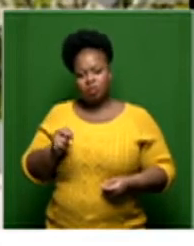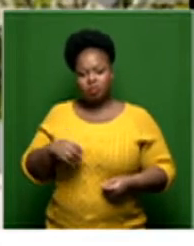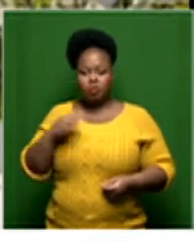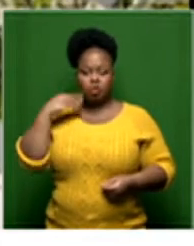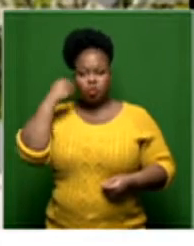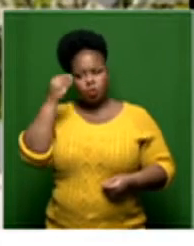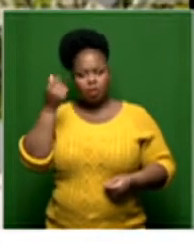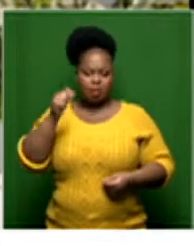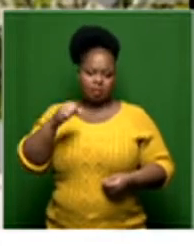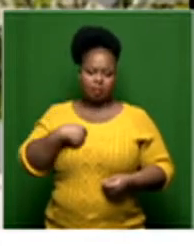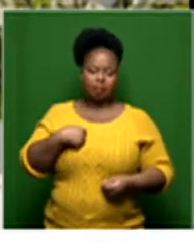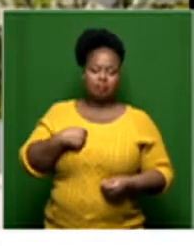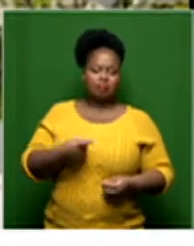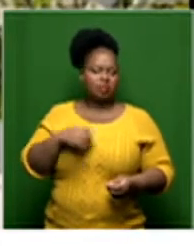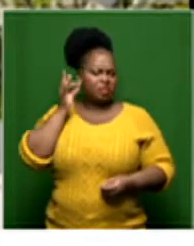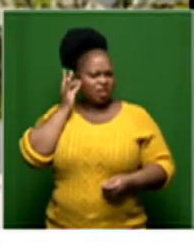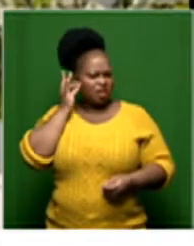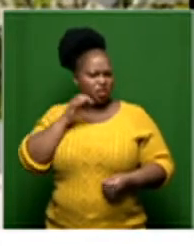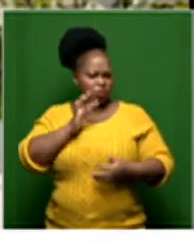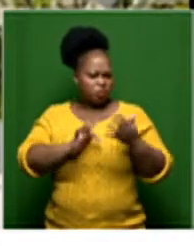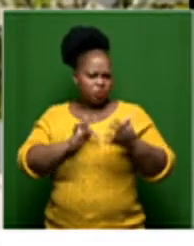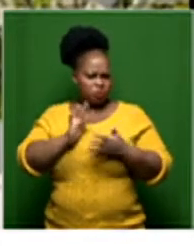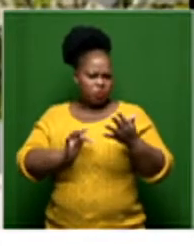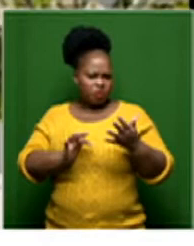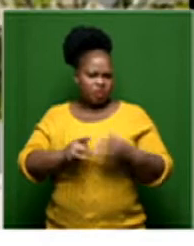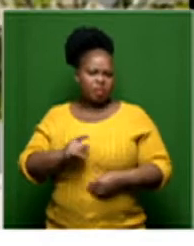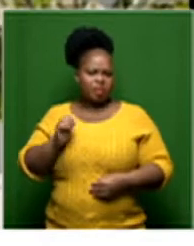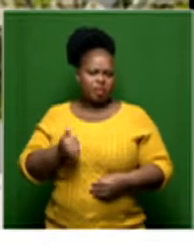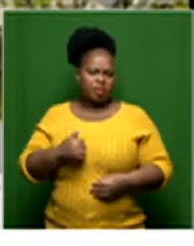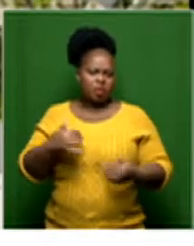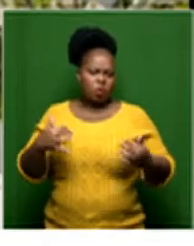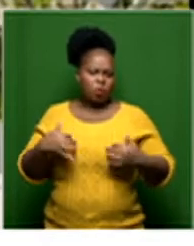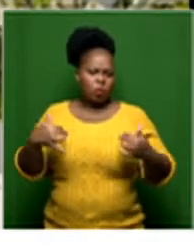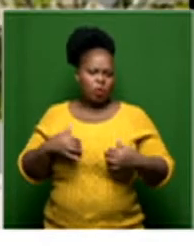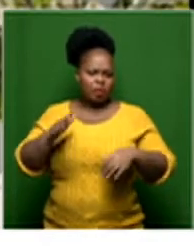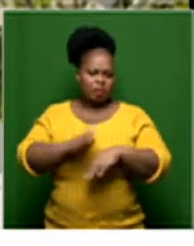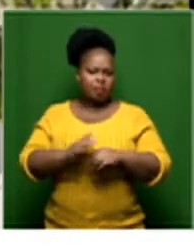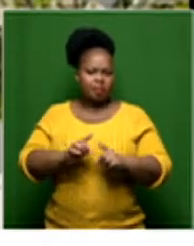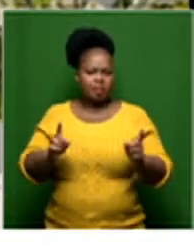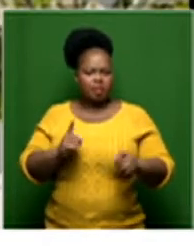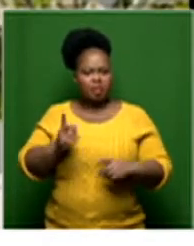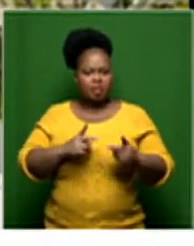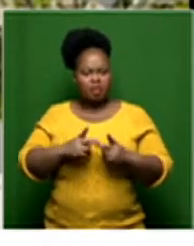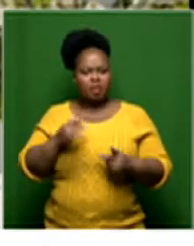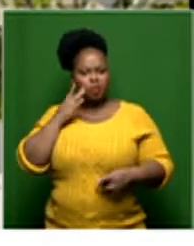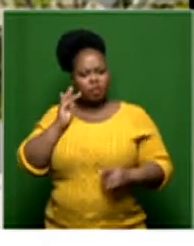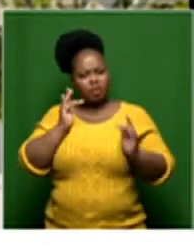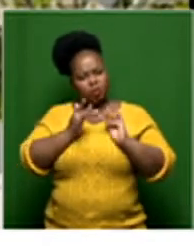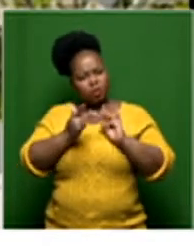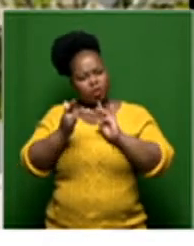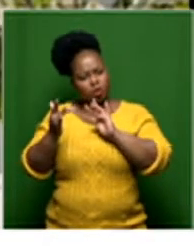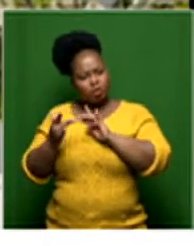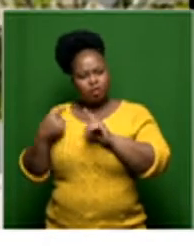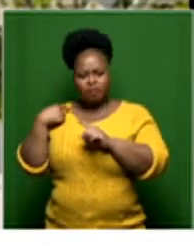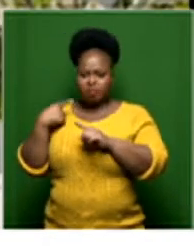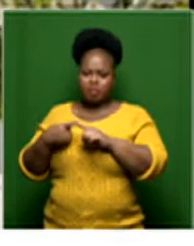older than I am, but I heard all of the stories and that very worrying time. But throughout our contact, from